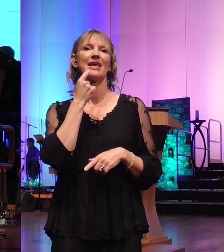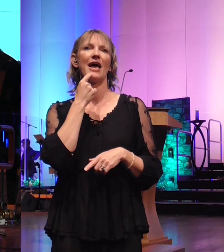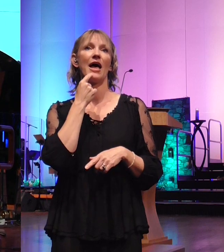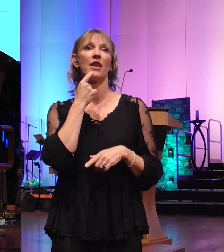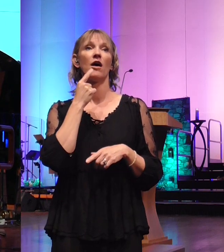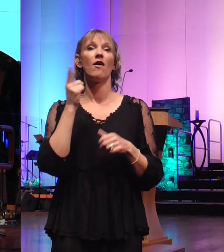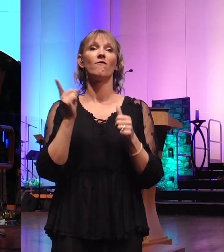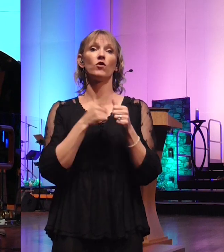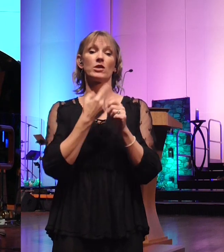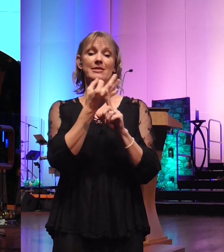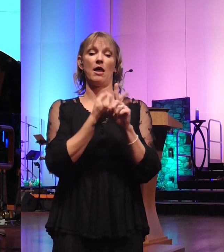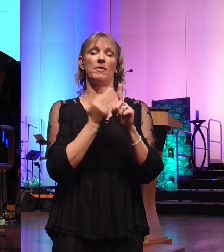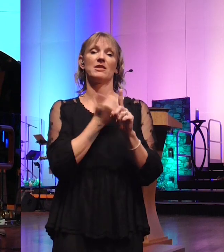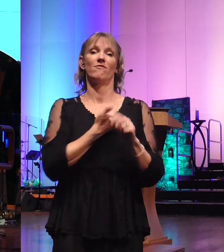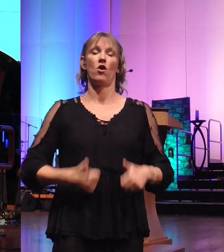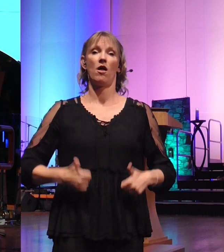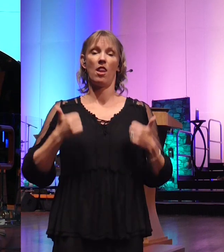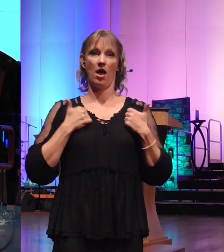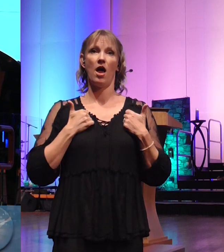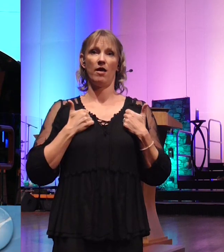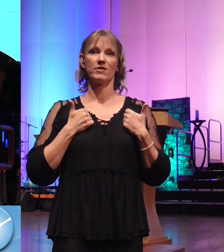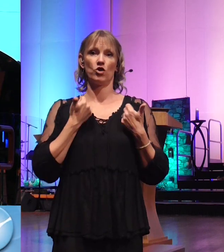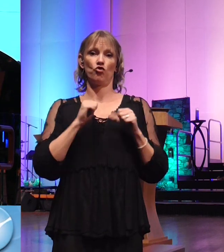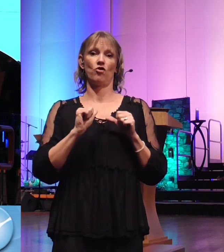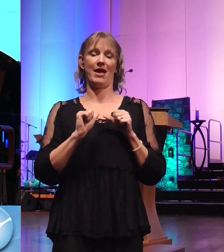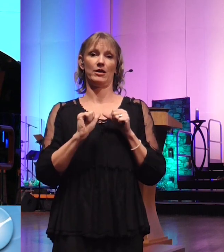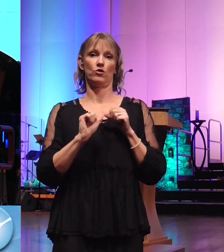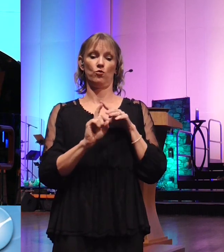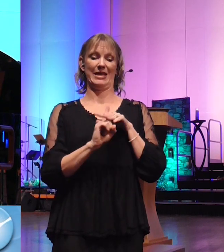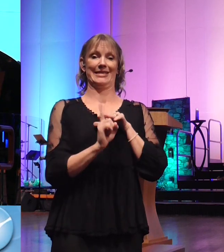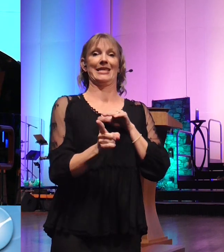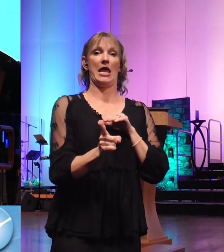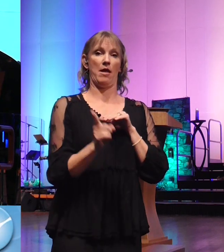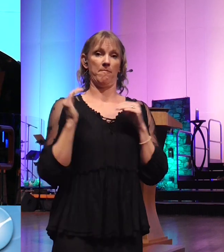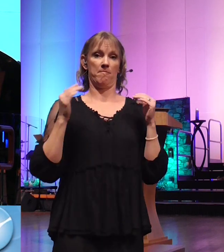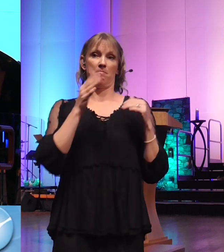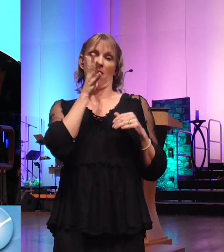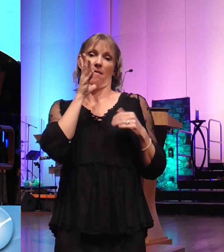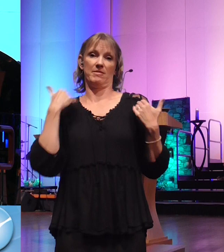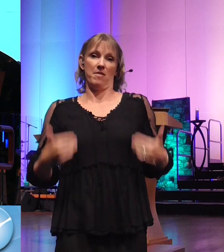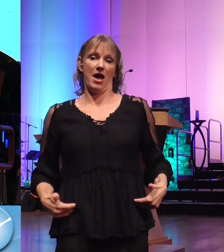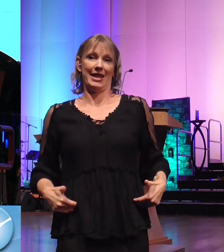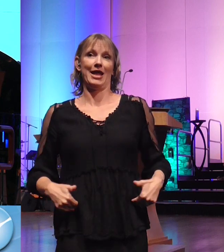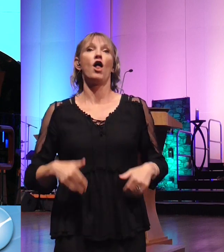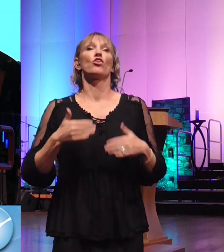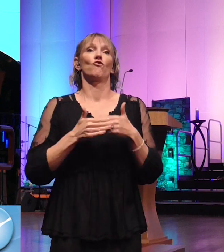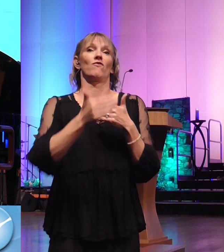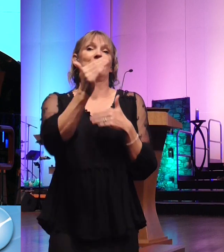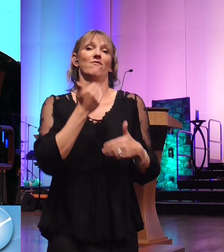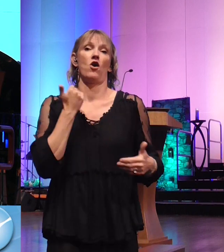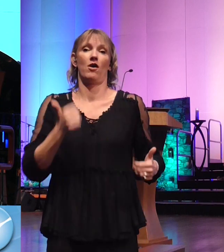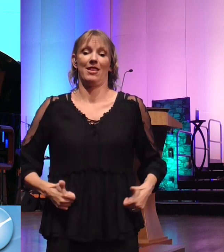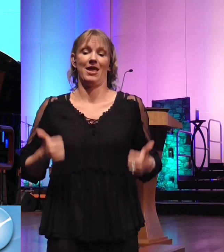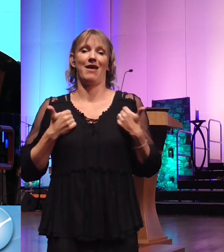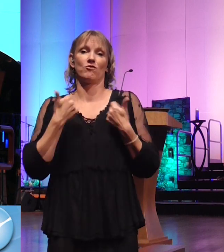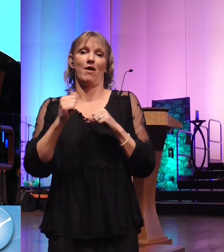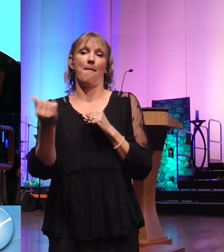spend the first 9 months of our lives trying to get out of the womb, and the rest of our lives trying to get back in."